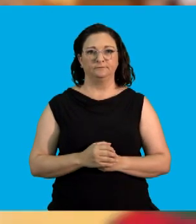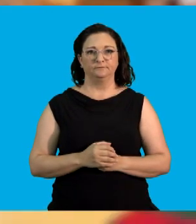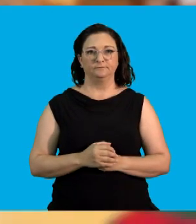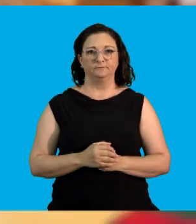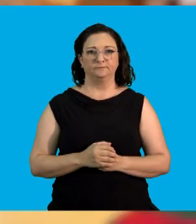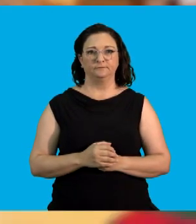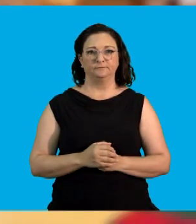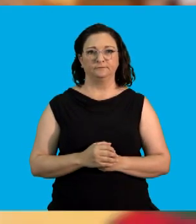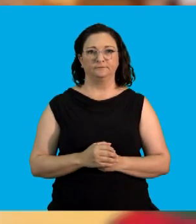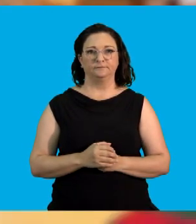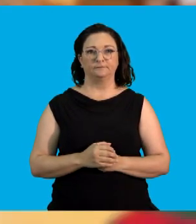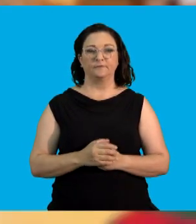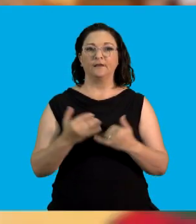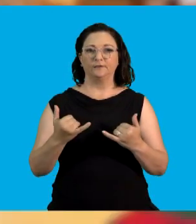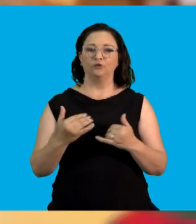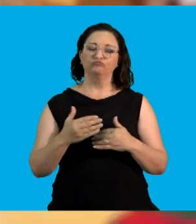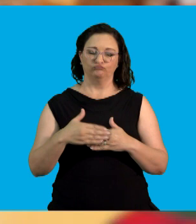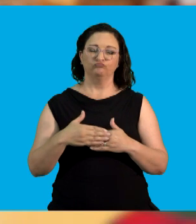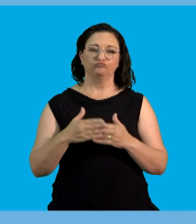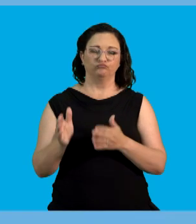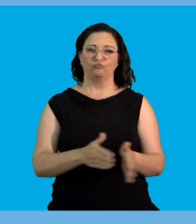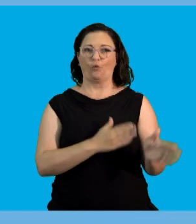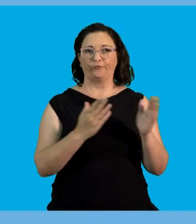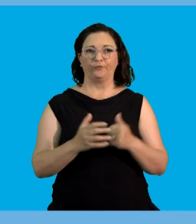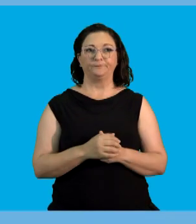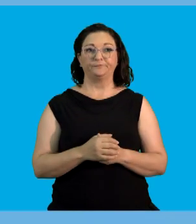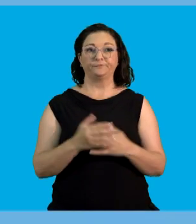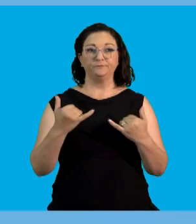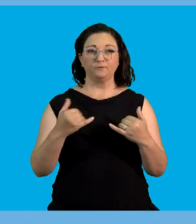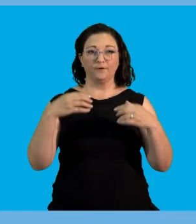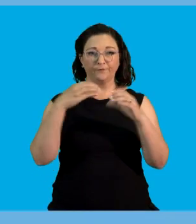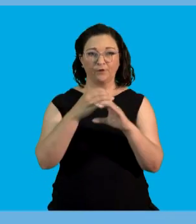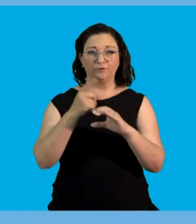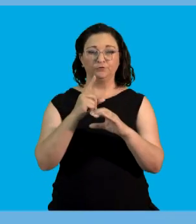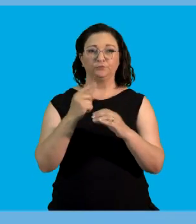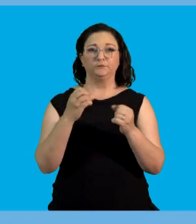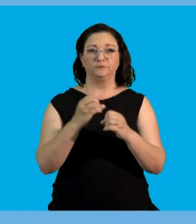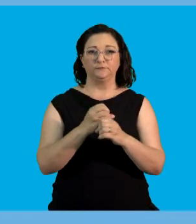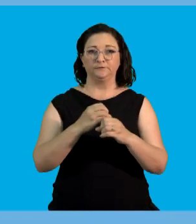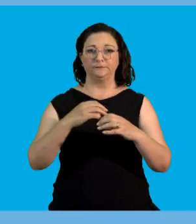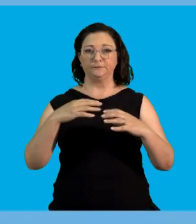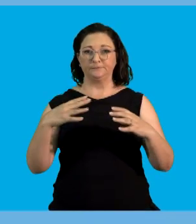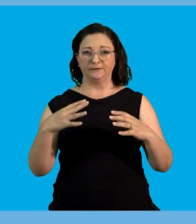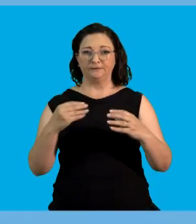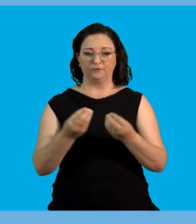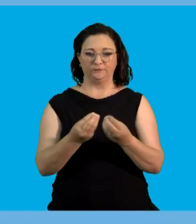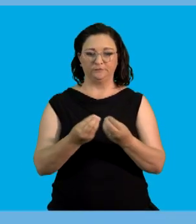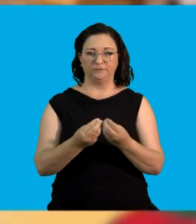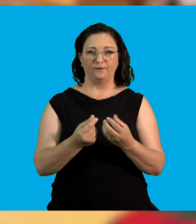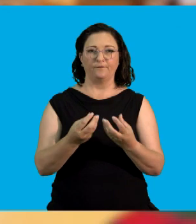Right. Moving right along. We are now going to be explaining the expansion in terms of the particle model of matter.